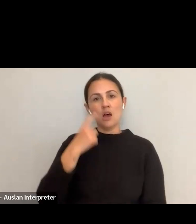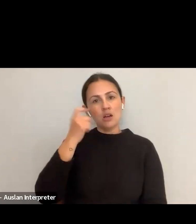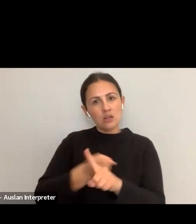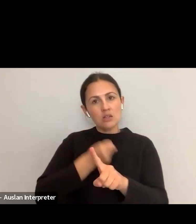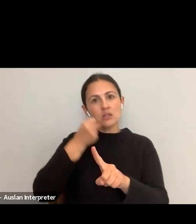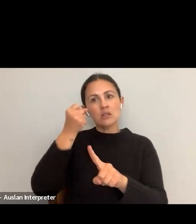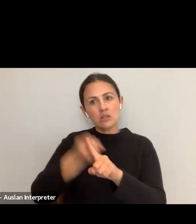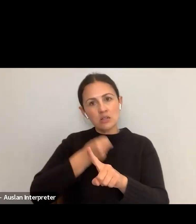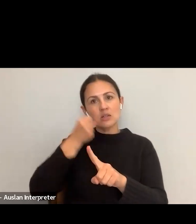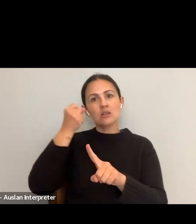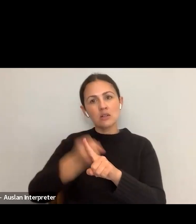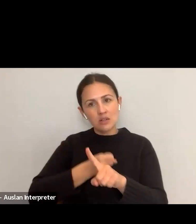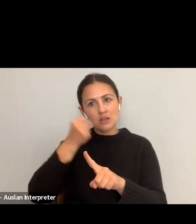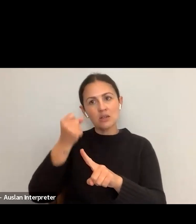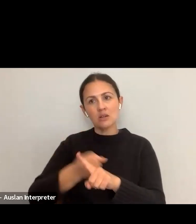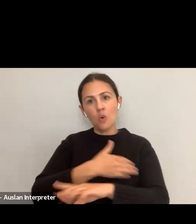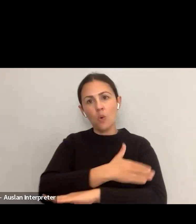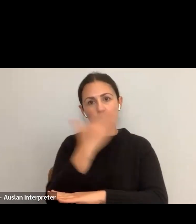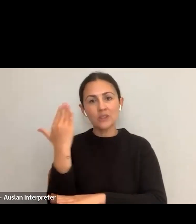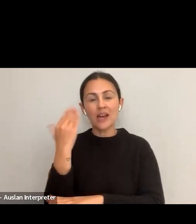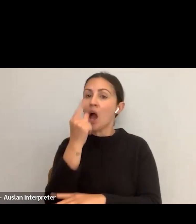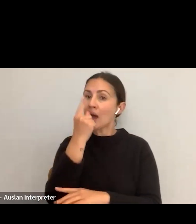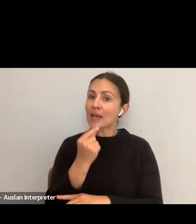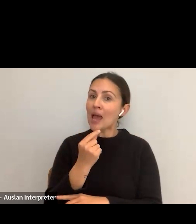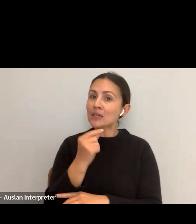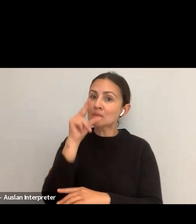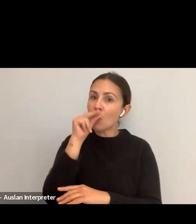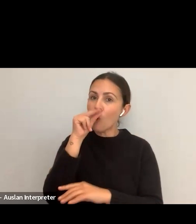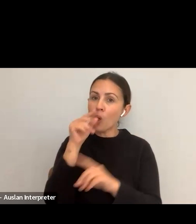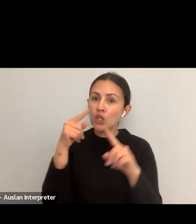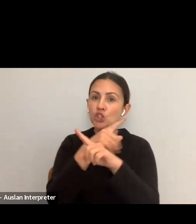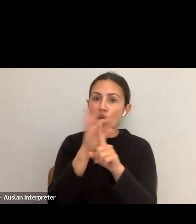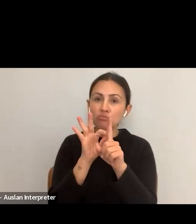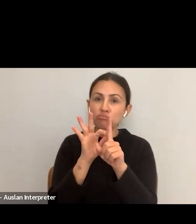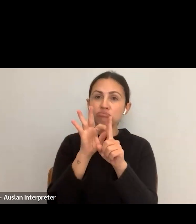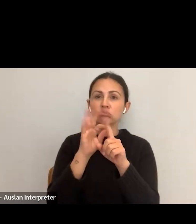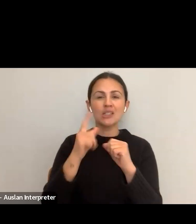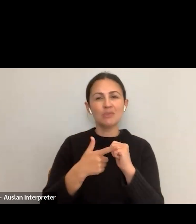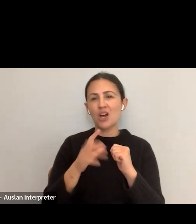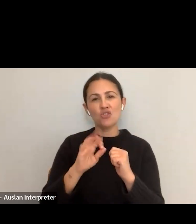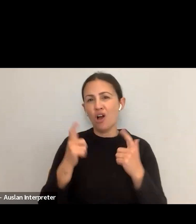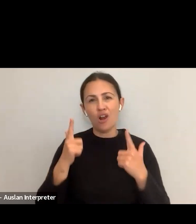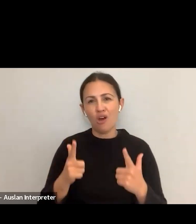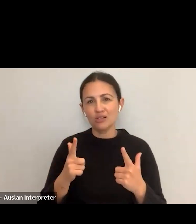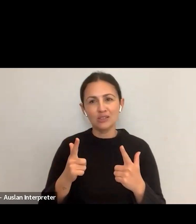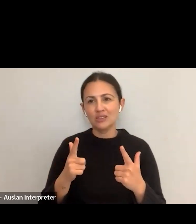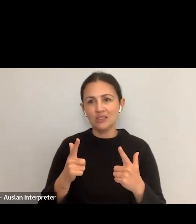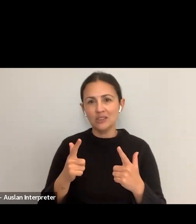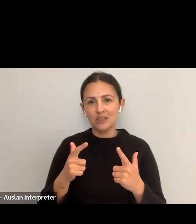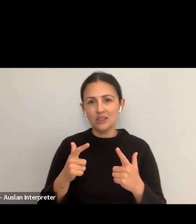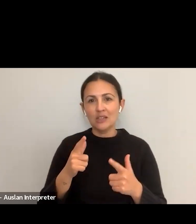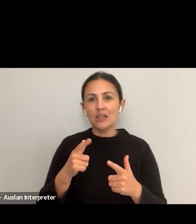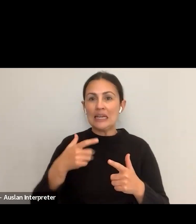There are small wins, but not seismic ones. And it's because you literally do feel like you're chipping away at this mammoth